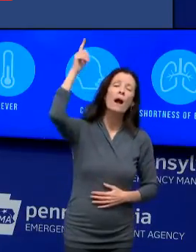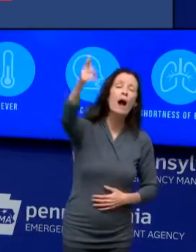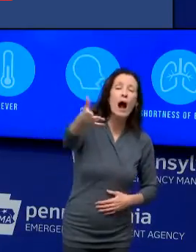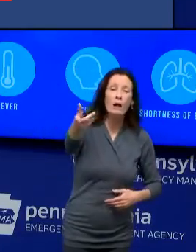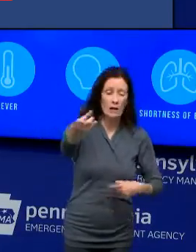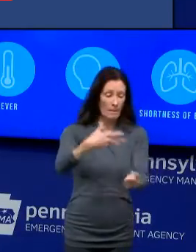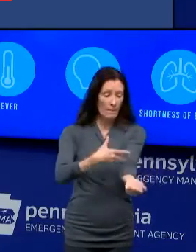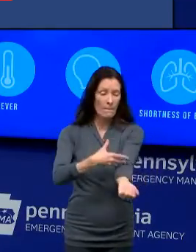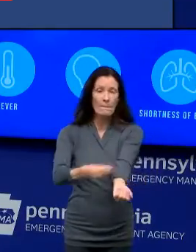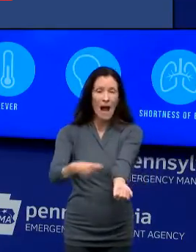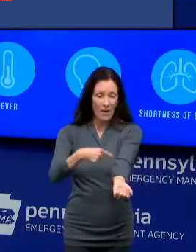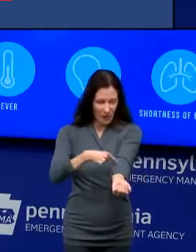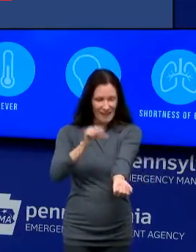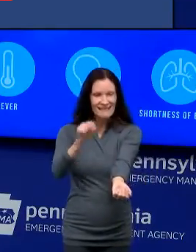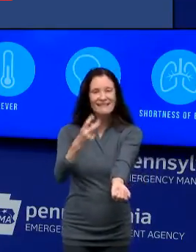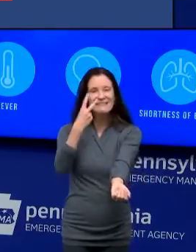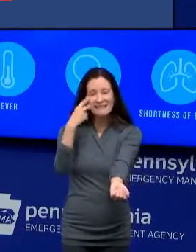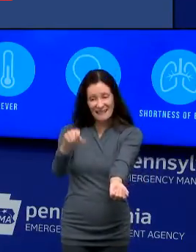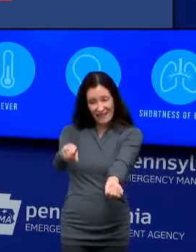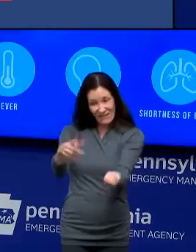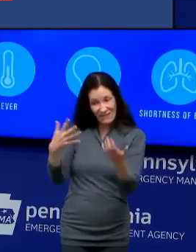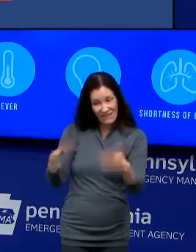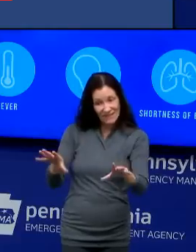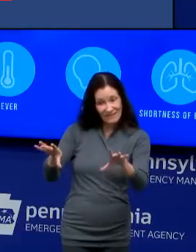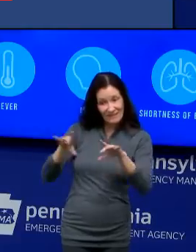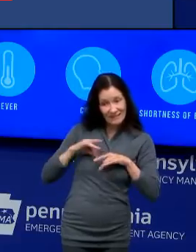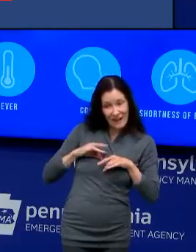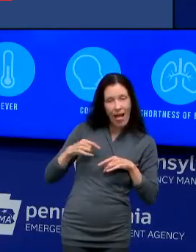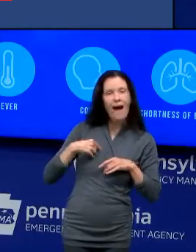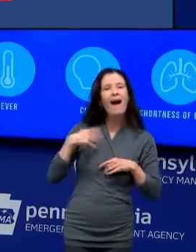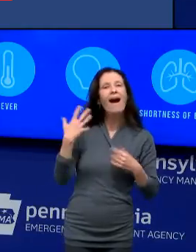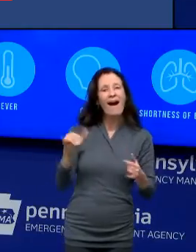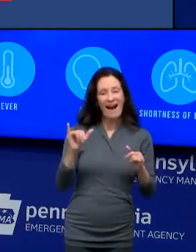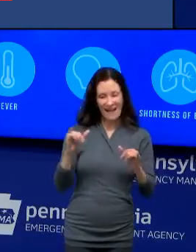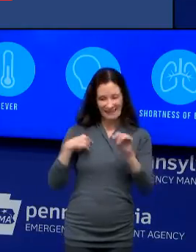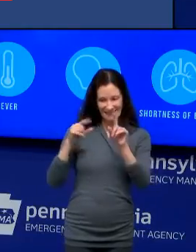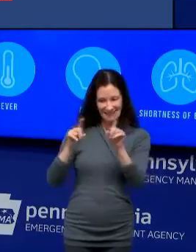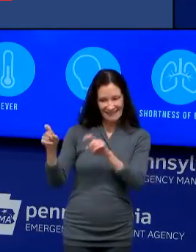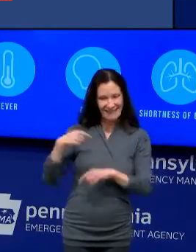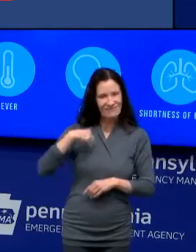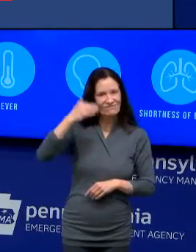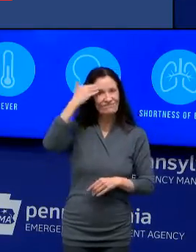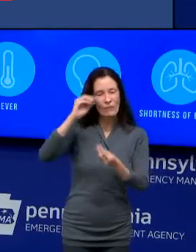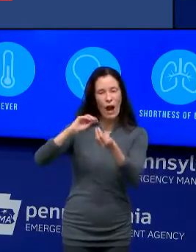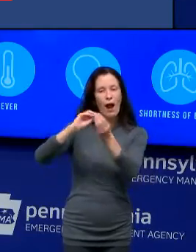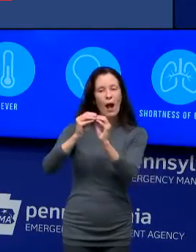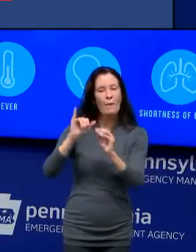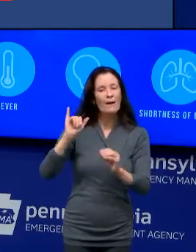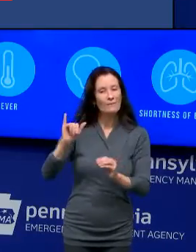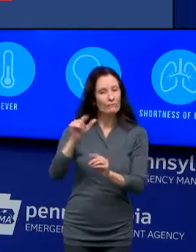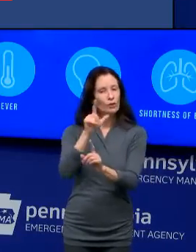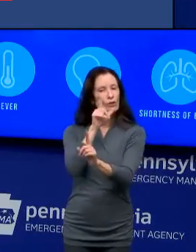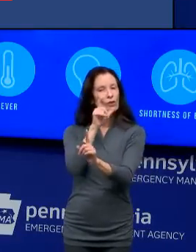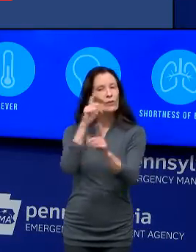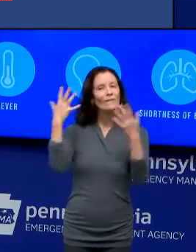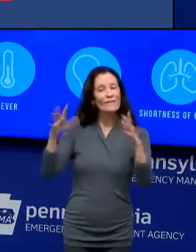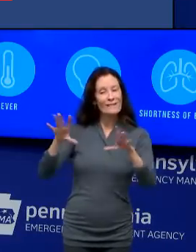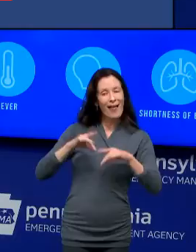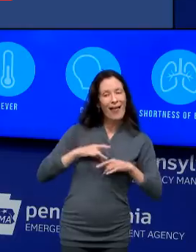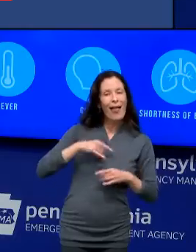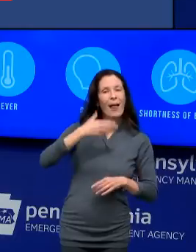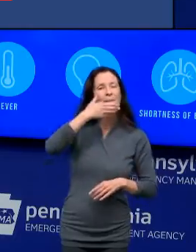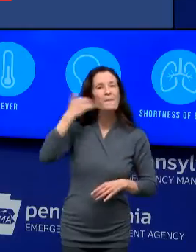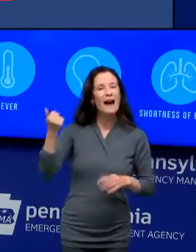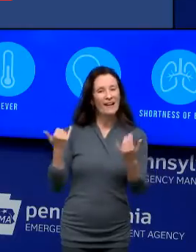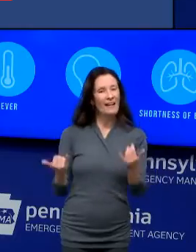it would be useful to see who has antibodies to COVID-19. But there's still a lot to learn about these antibody tests and the